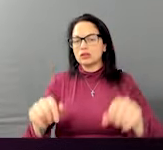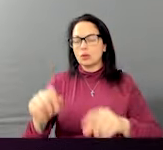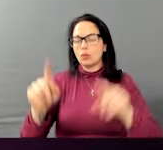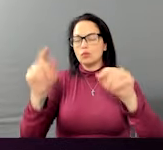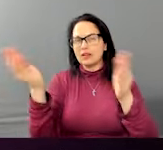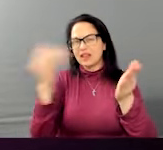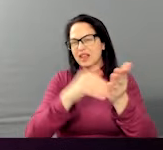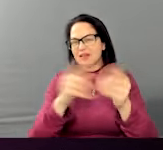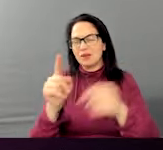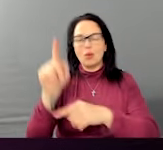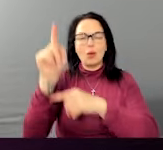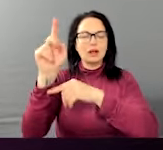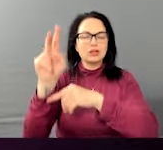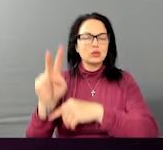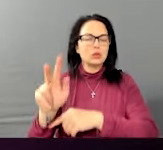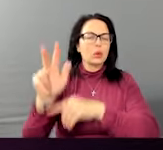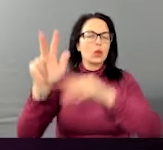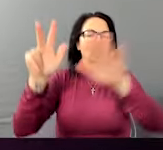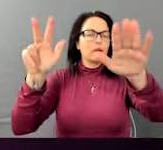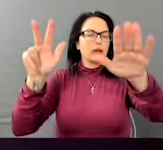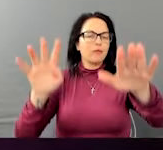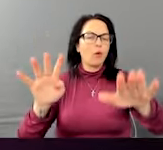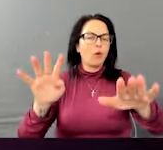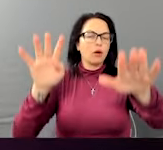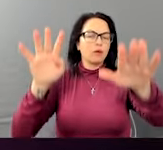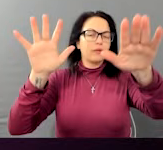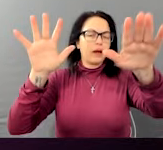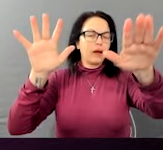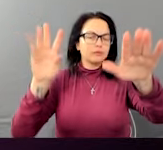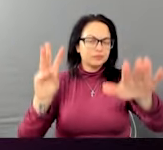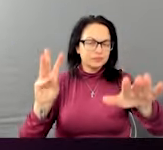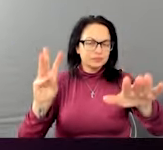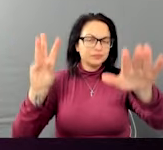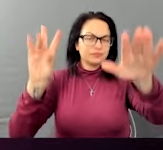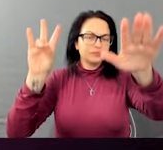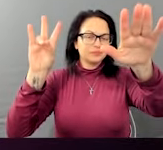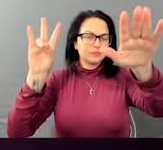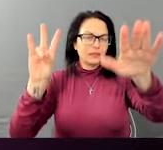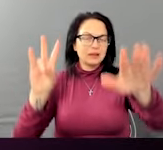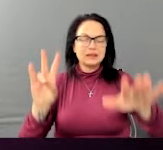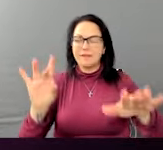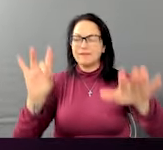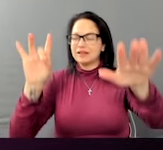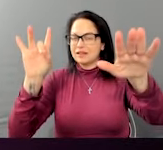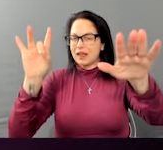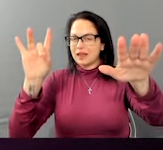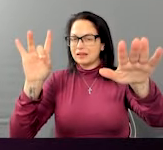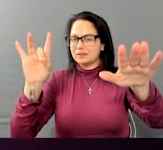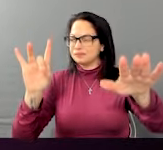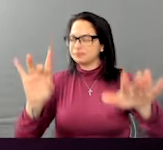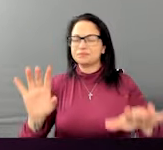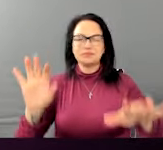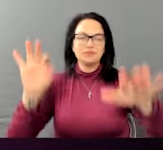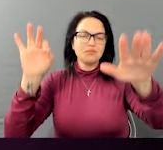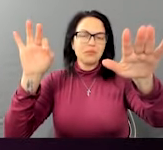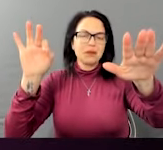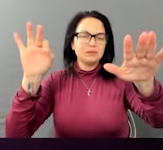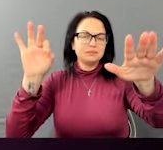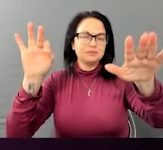start over. 1, no, just kidding. 4, 5, 6. We're not very synchronized. 7,